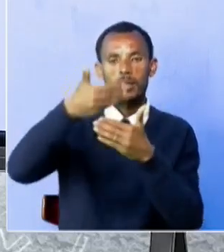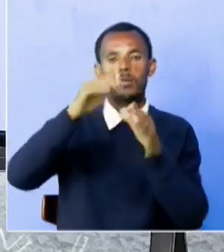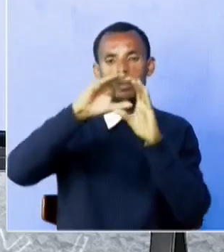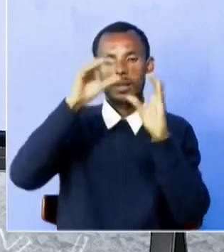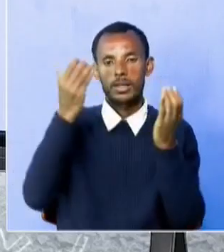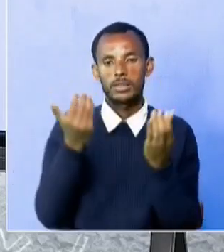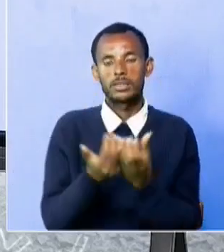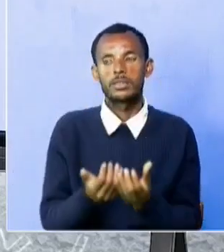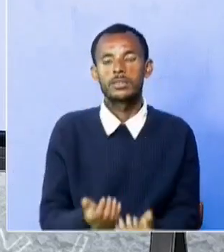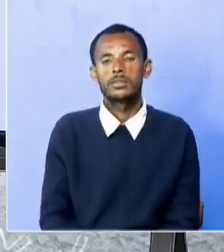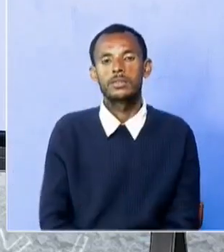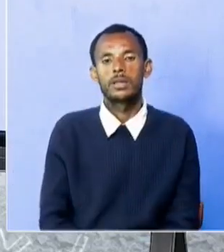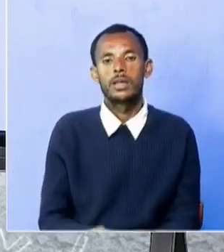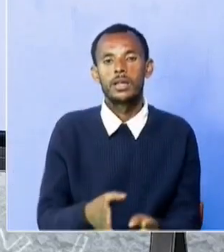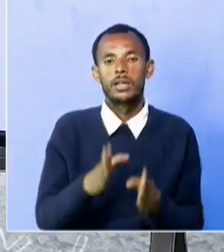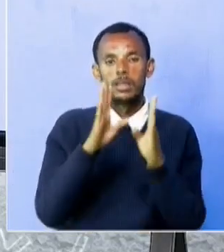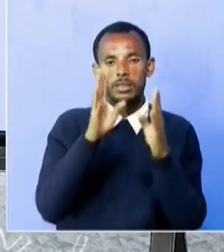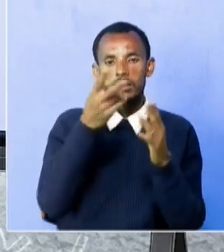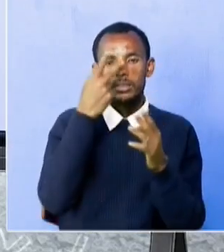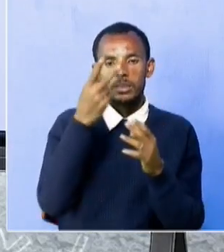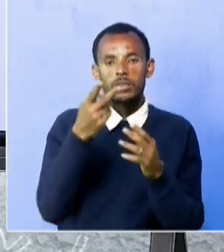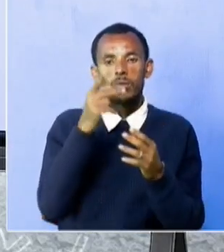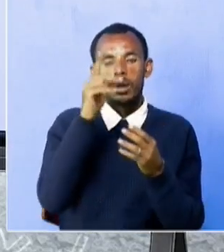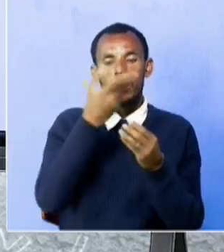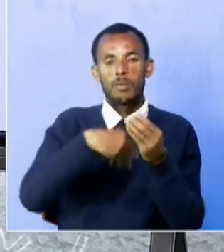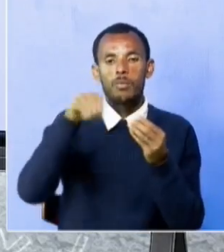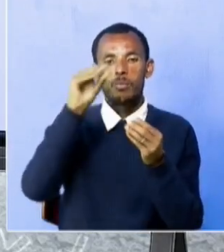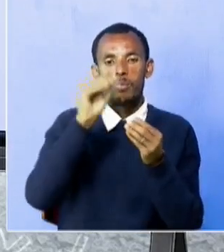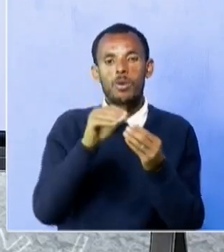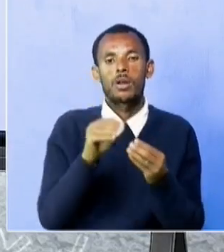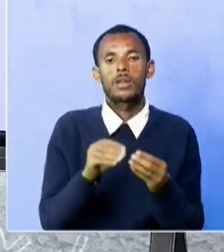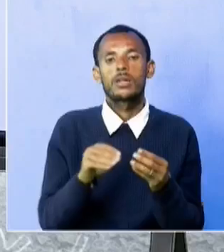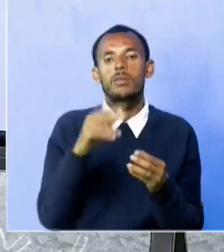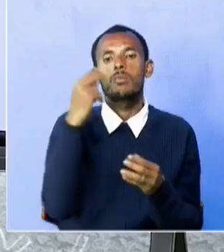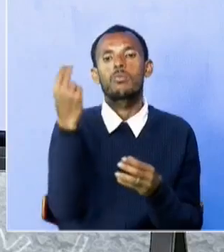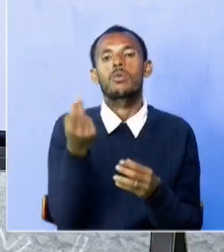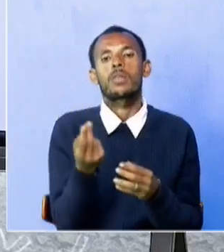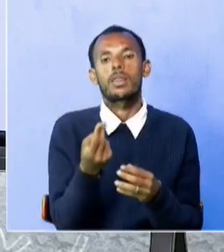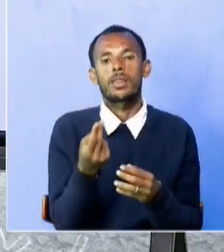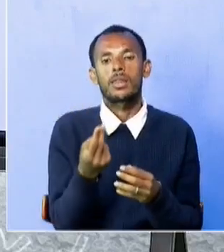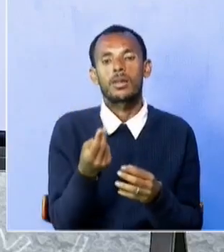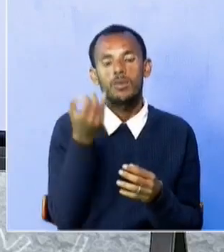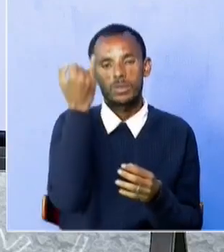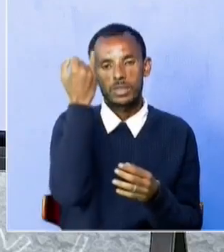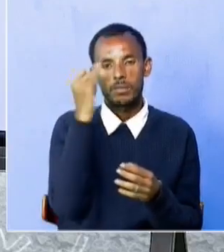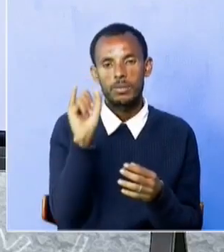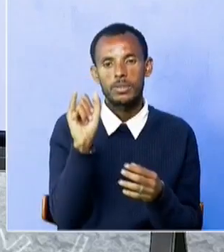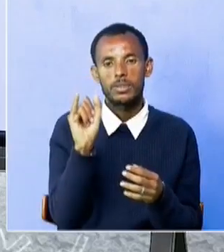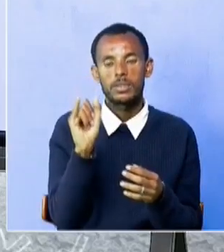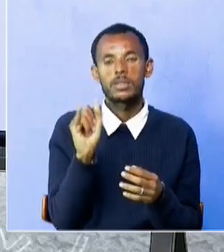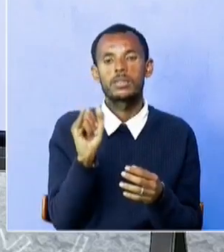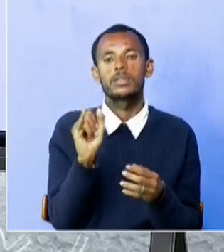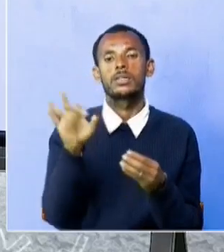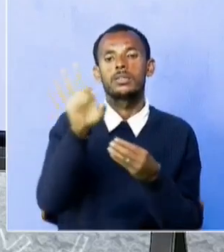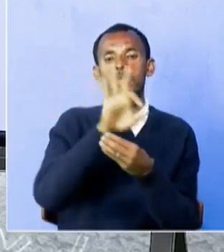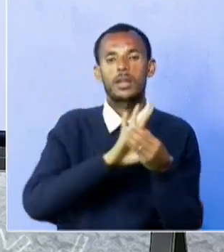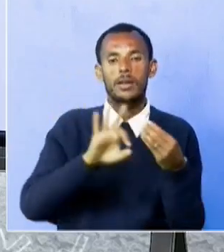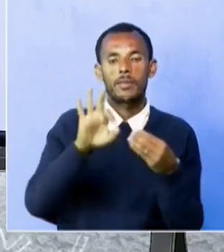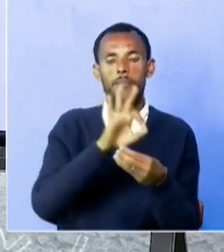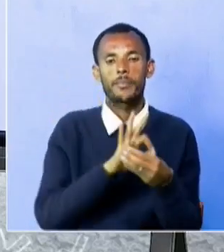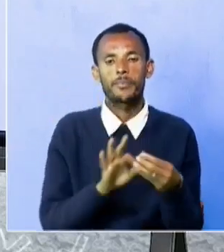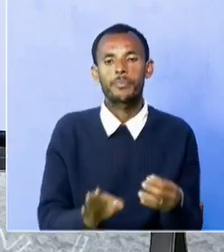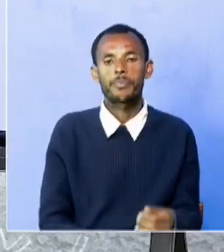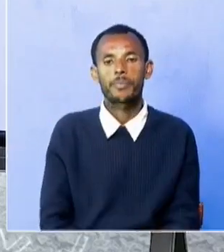Okay, so let's see one more important concept in circle.